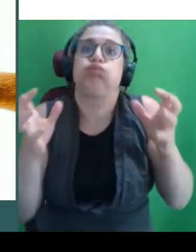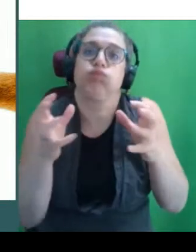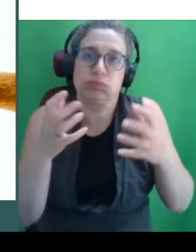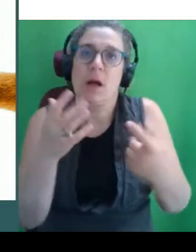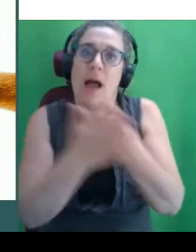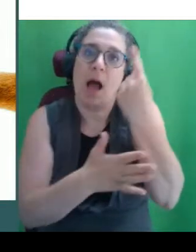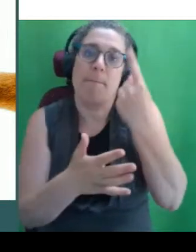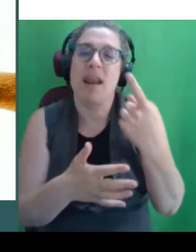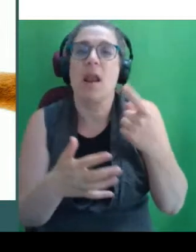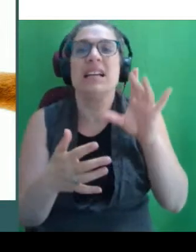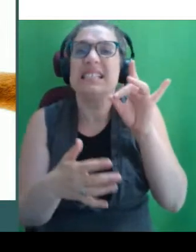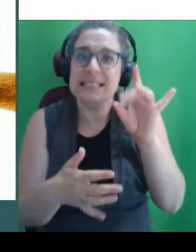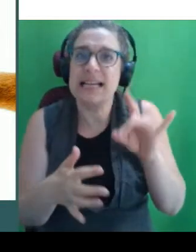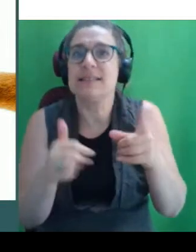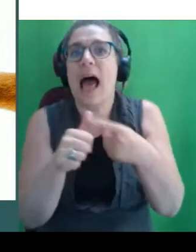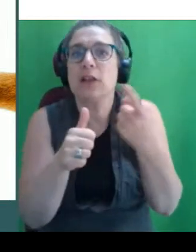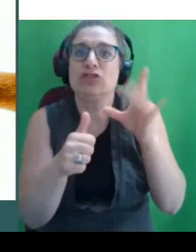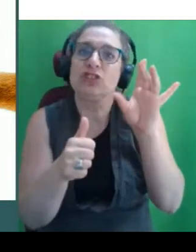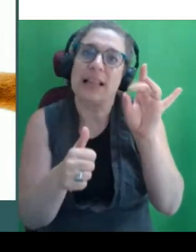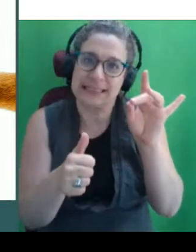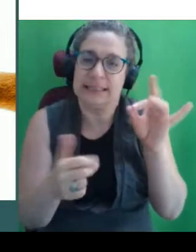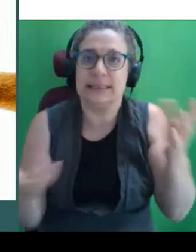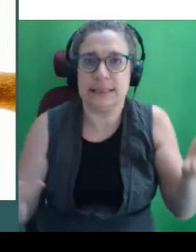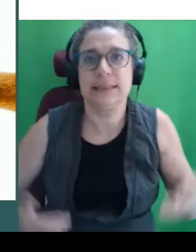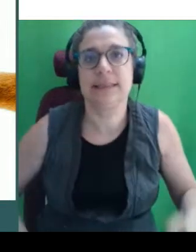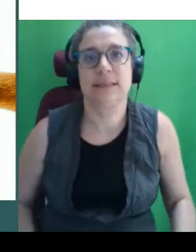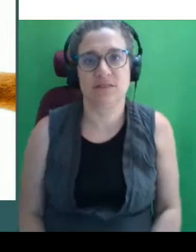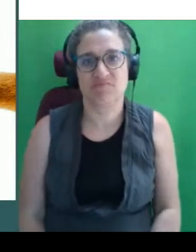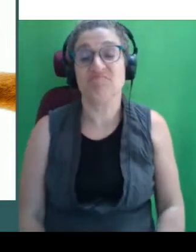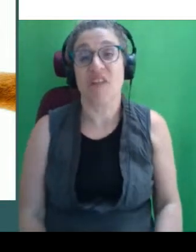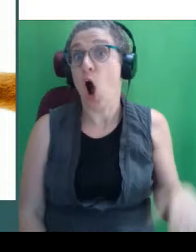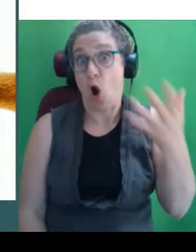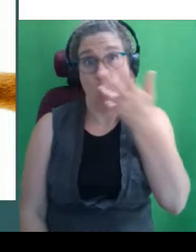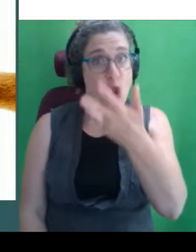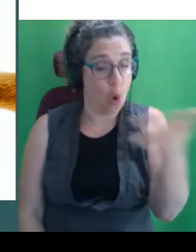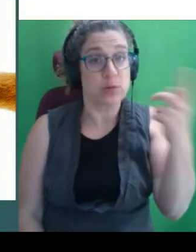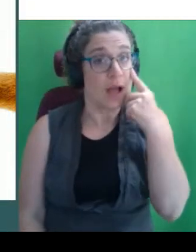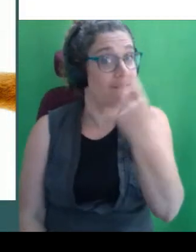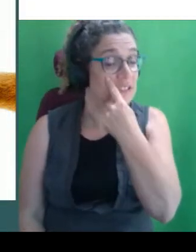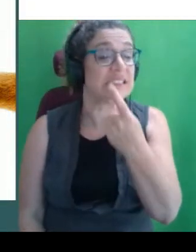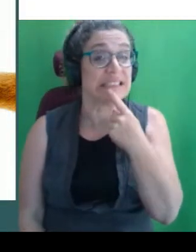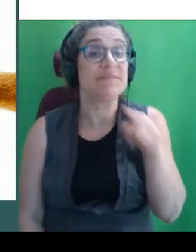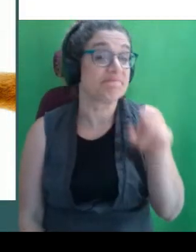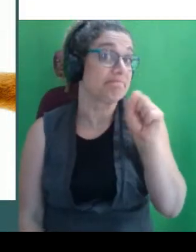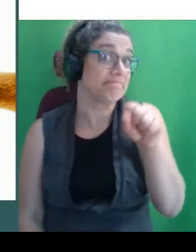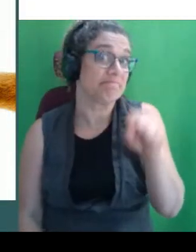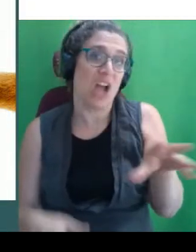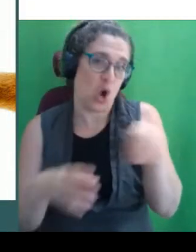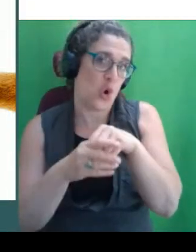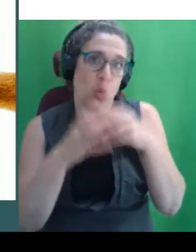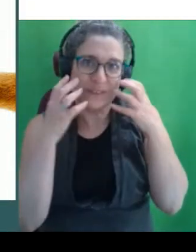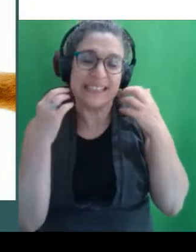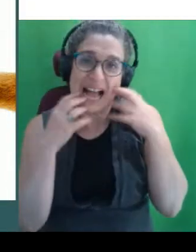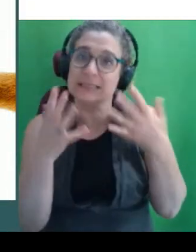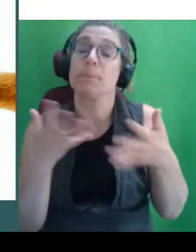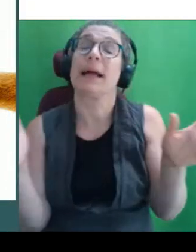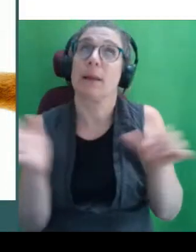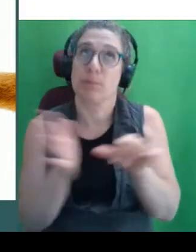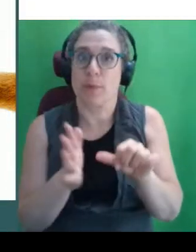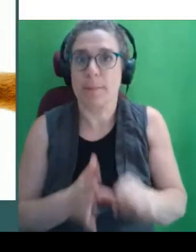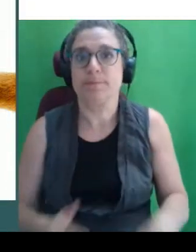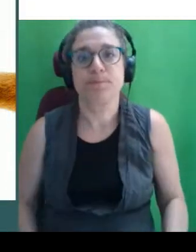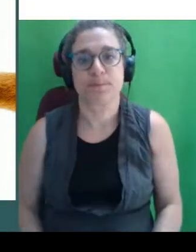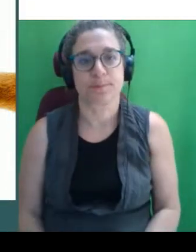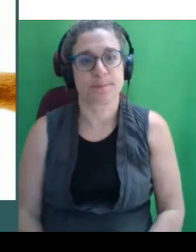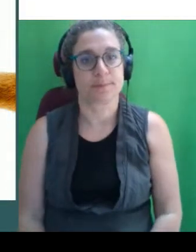diseases, and all the evidence is telling us that can be very, very problematic as well.